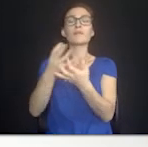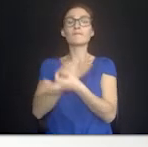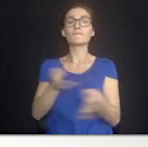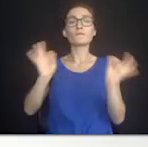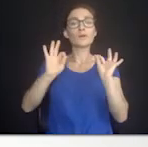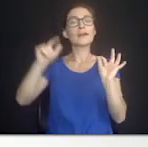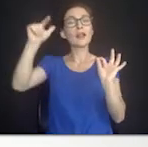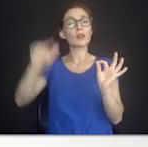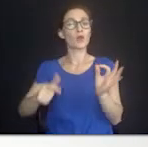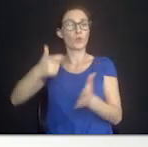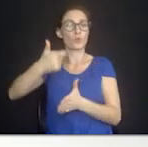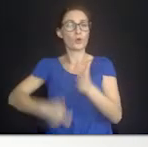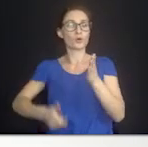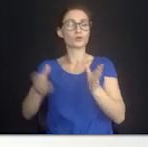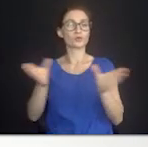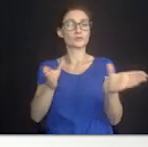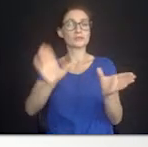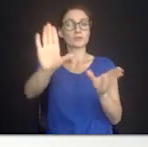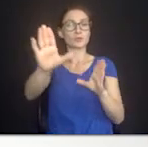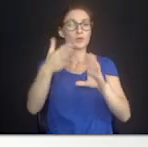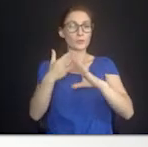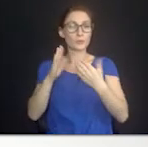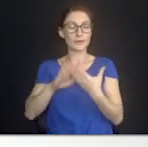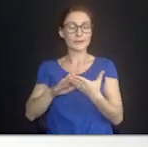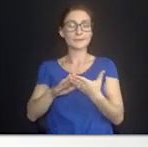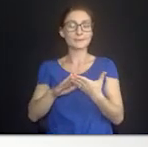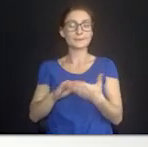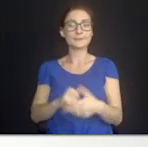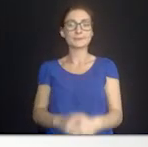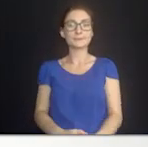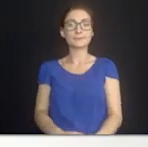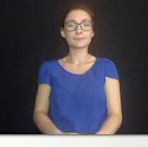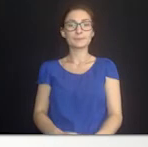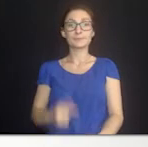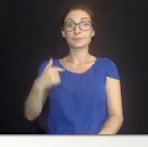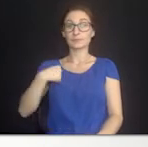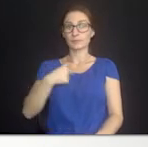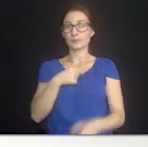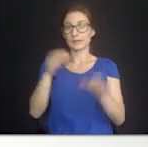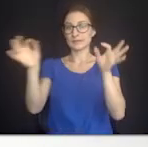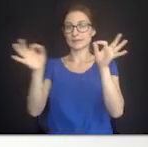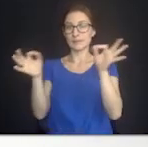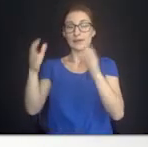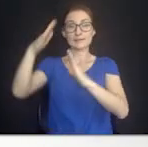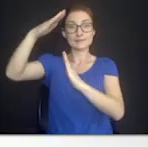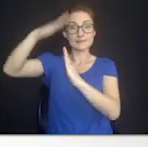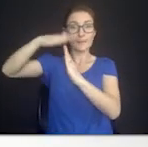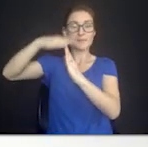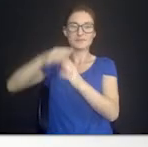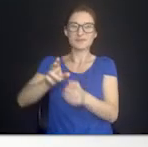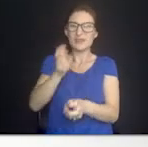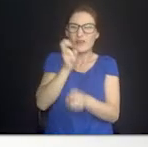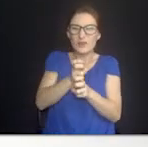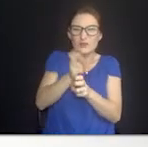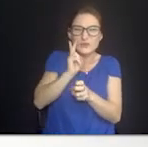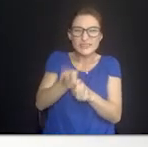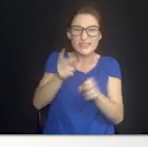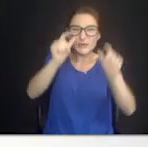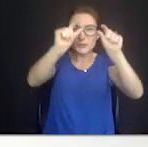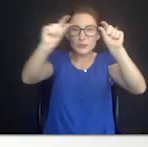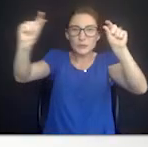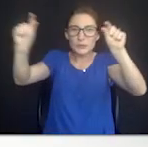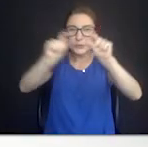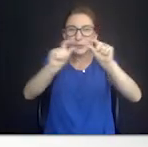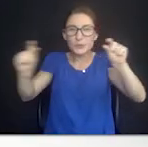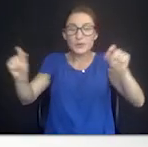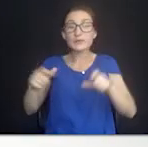with some free and low-cost services in their community. And so we did explain that at the top, which is really hard for you to see.